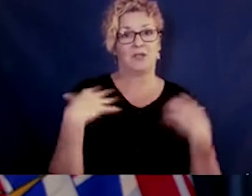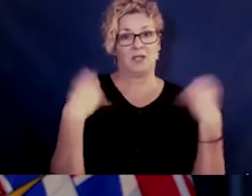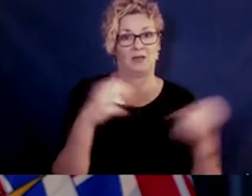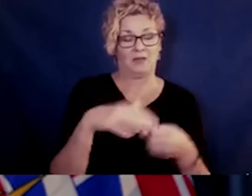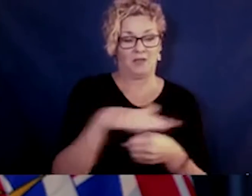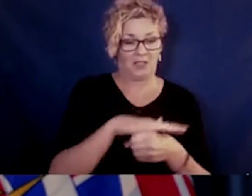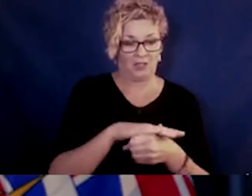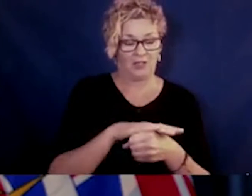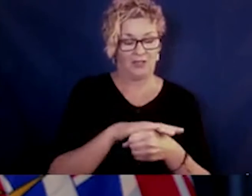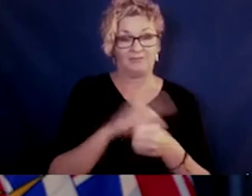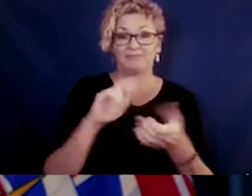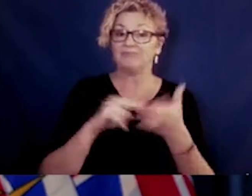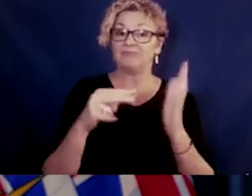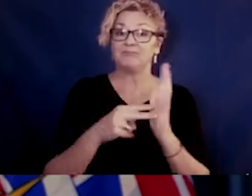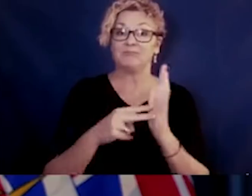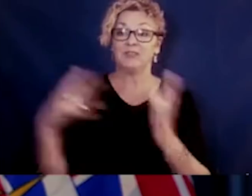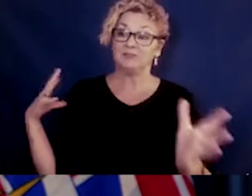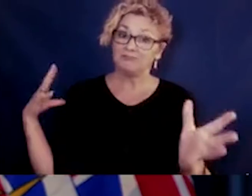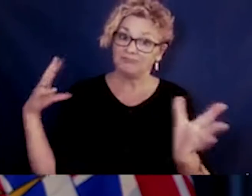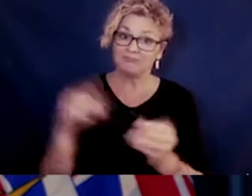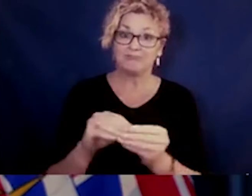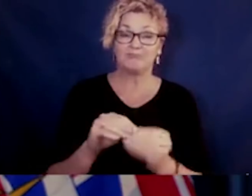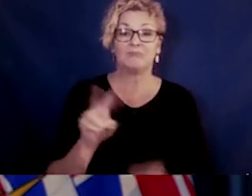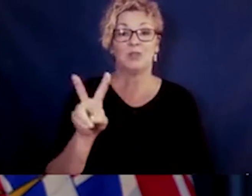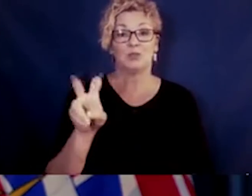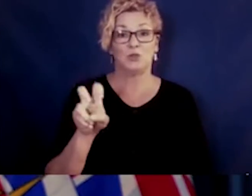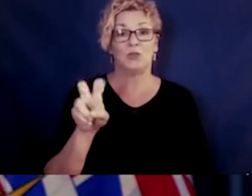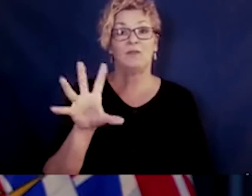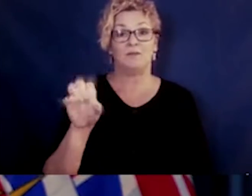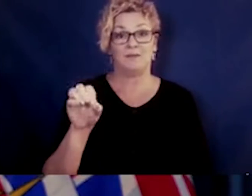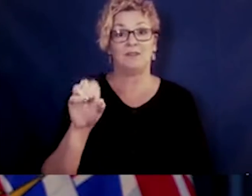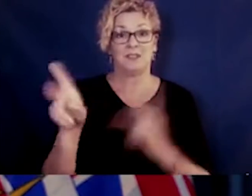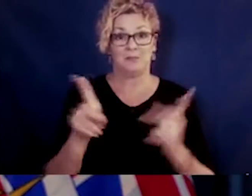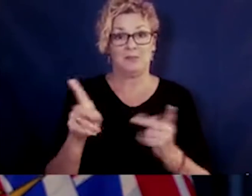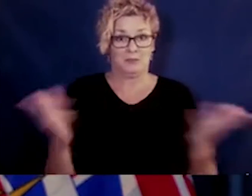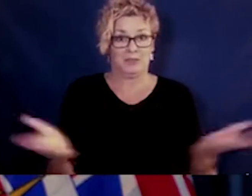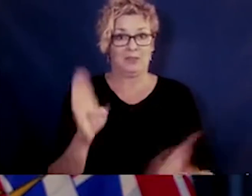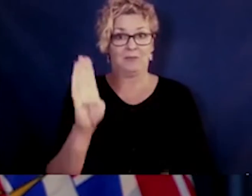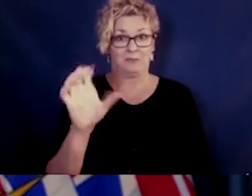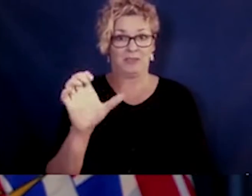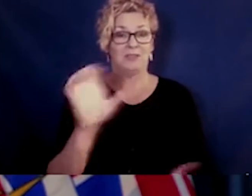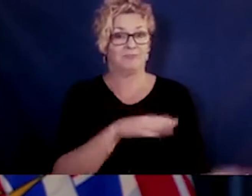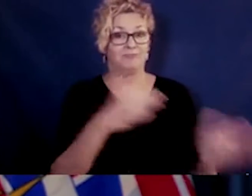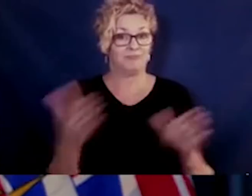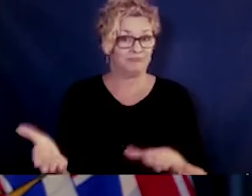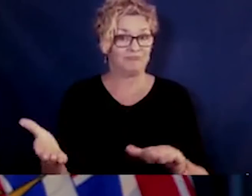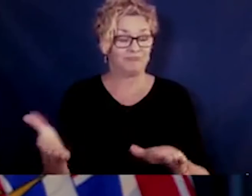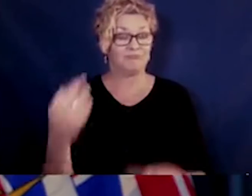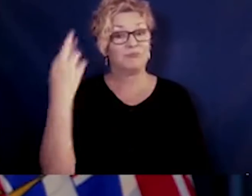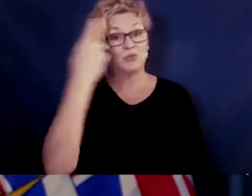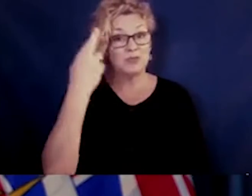Facility, Chartwell Charrington House Assisted Living Facility, Yaletown House Long-Term Care Facility, and the Weinberg